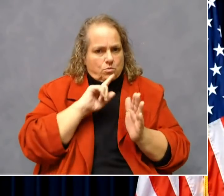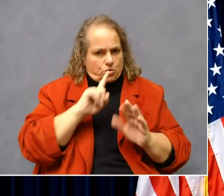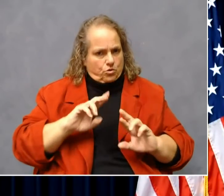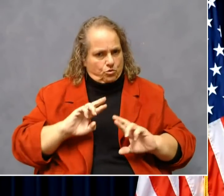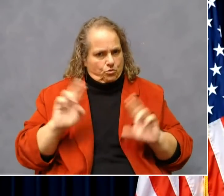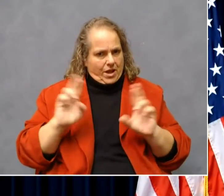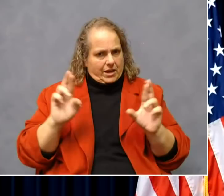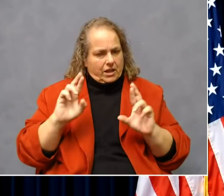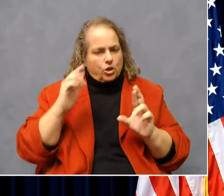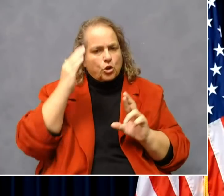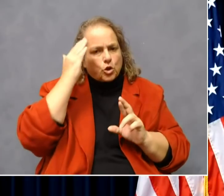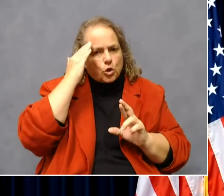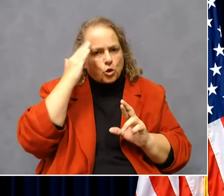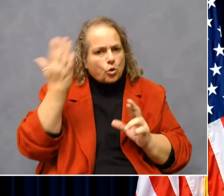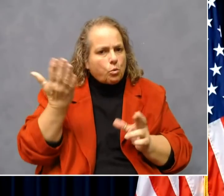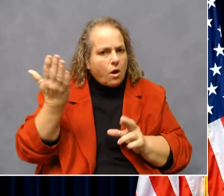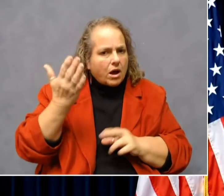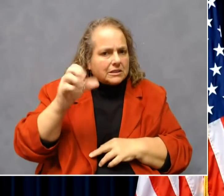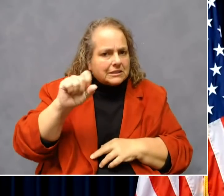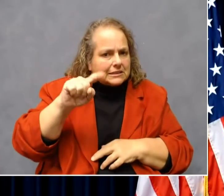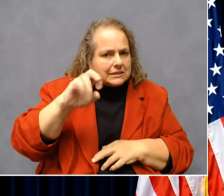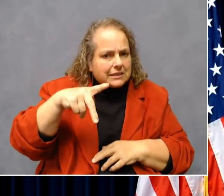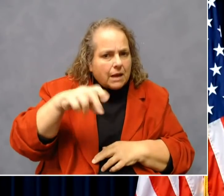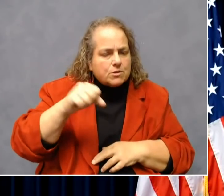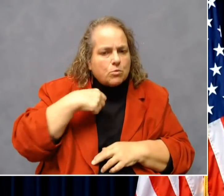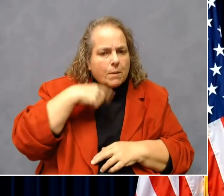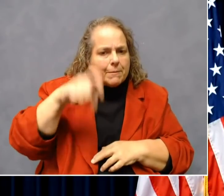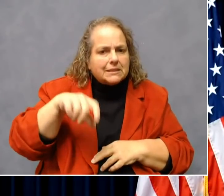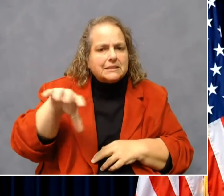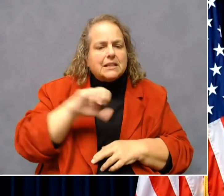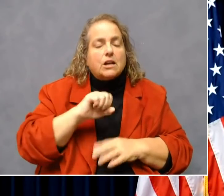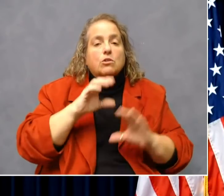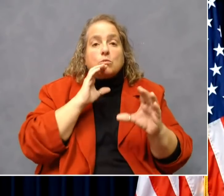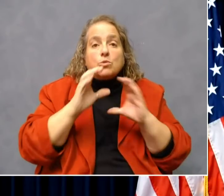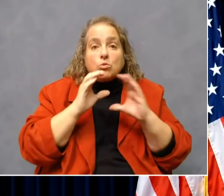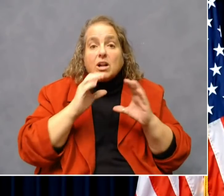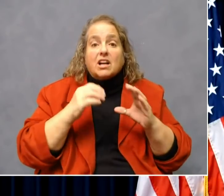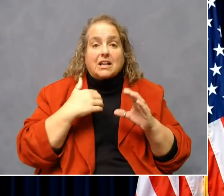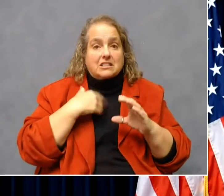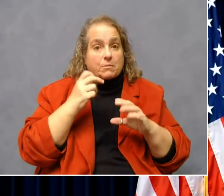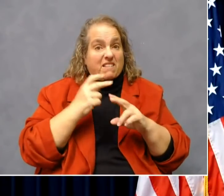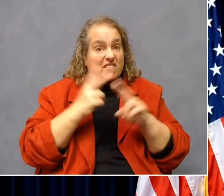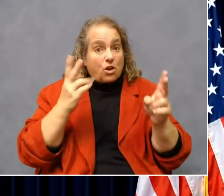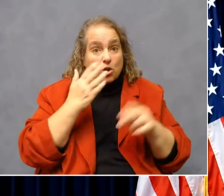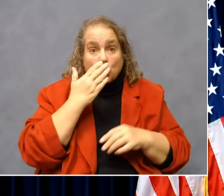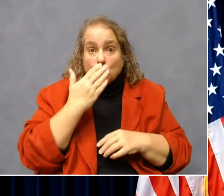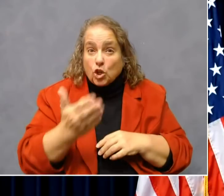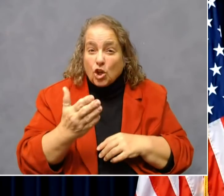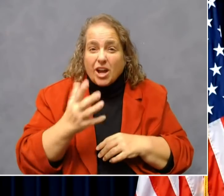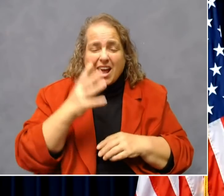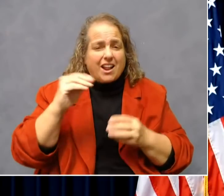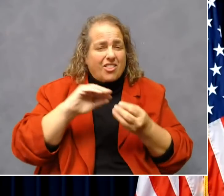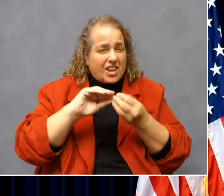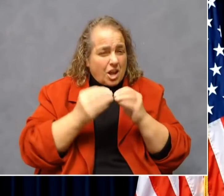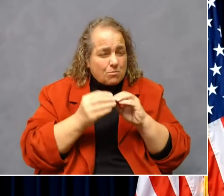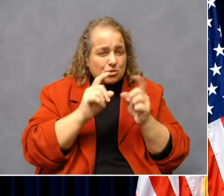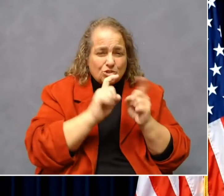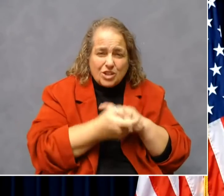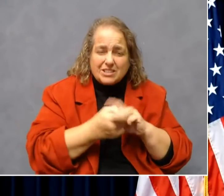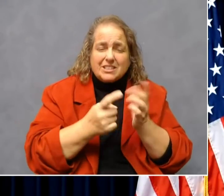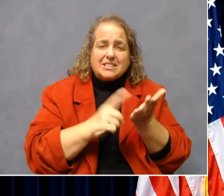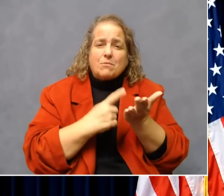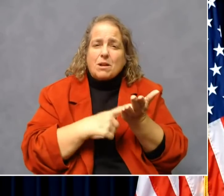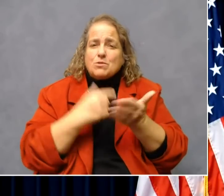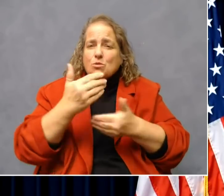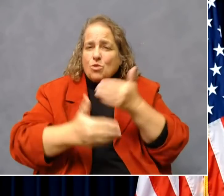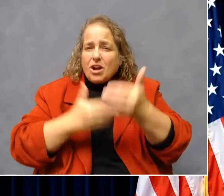that we had to take. The communication has been good. The numbers change. Sometimes the process changes, but